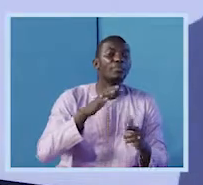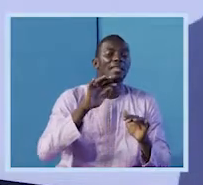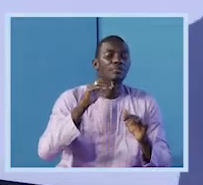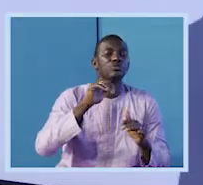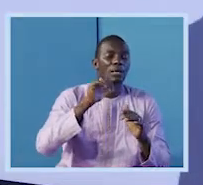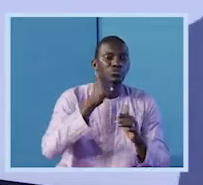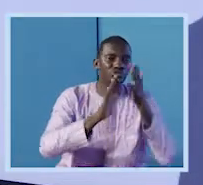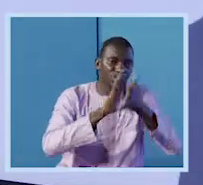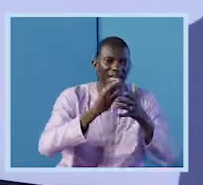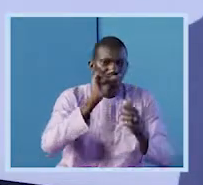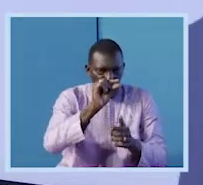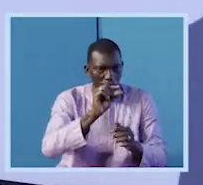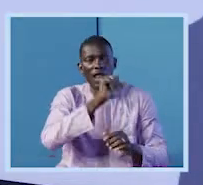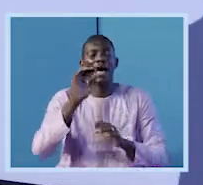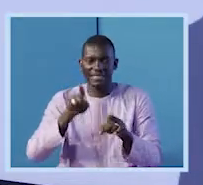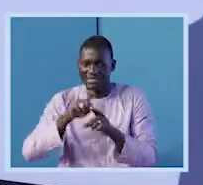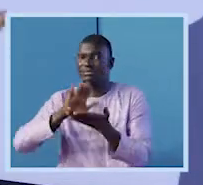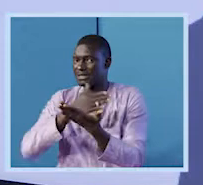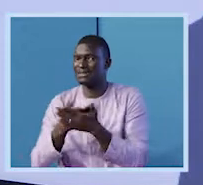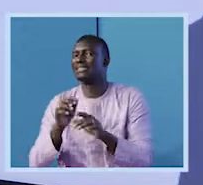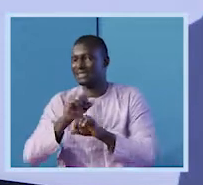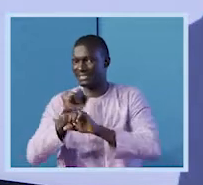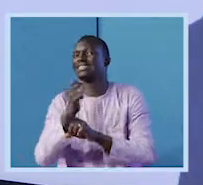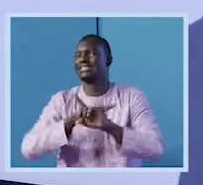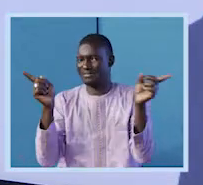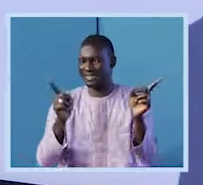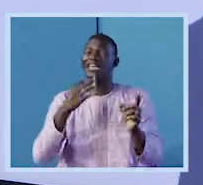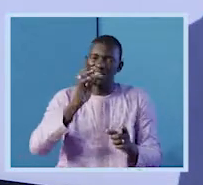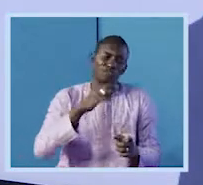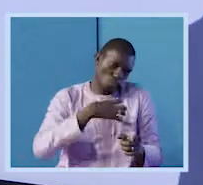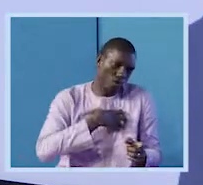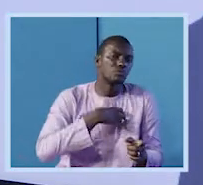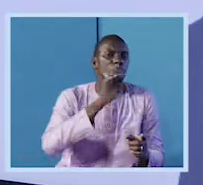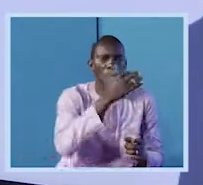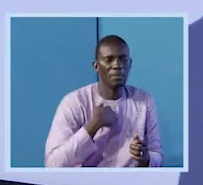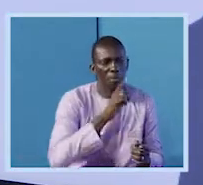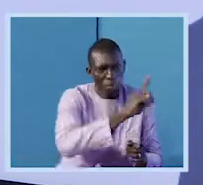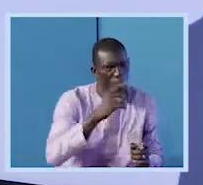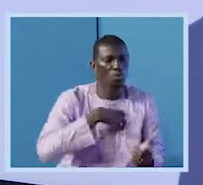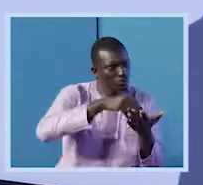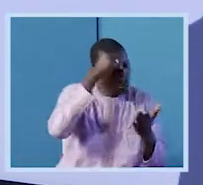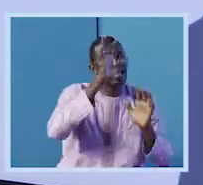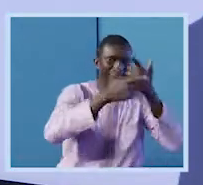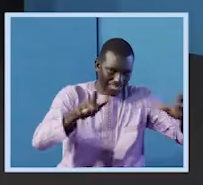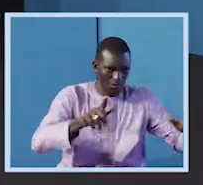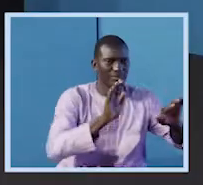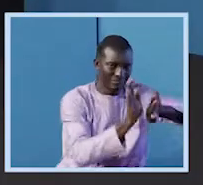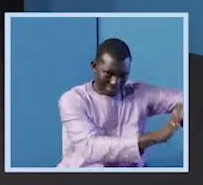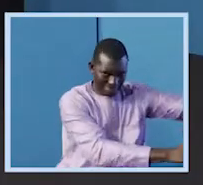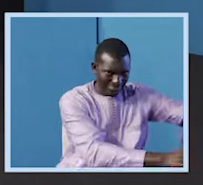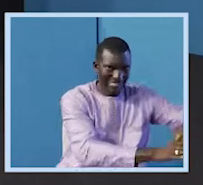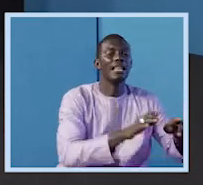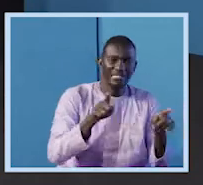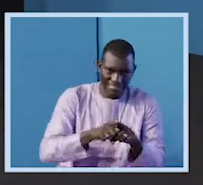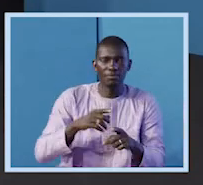to sign a bit and being able to interpret. So you can choose to just learn sign language, just to be chatting with your friends. But being an interpreter is a whole